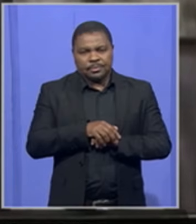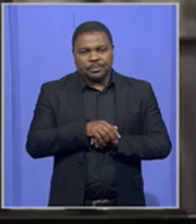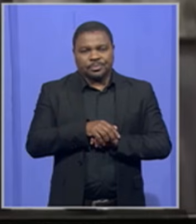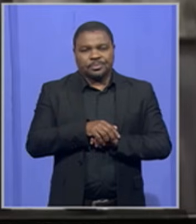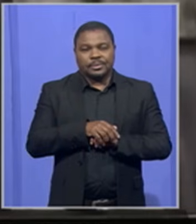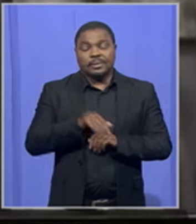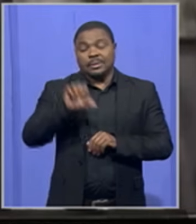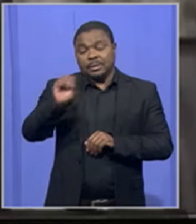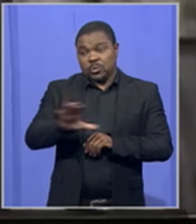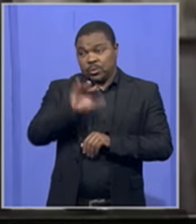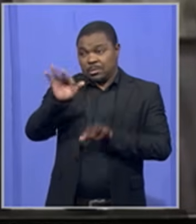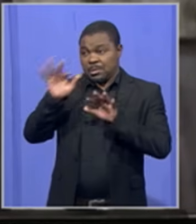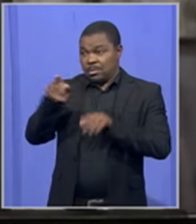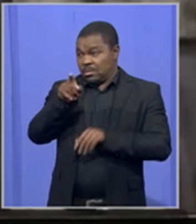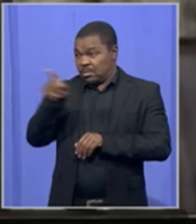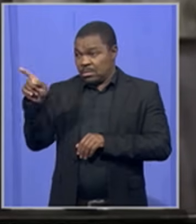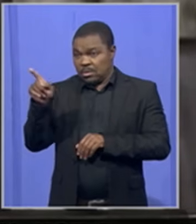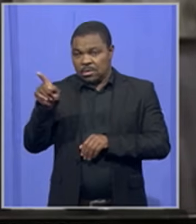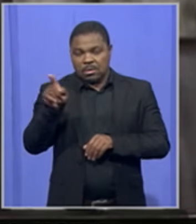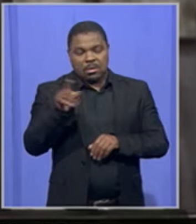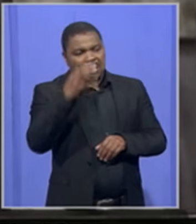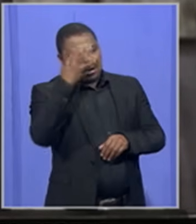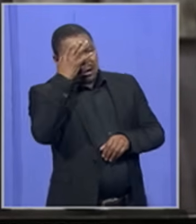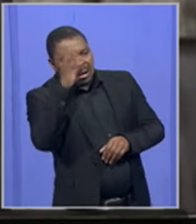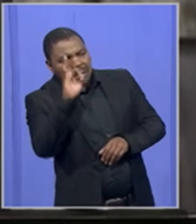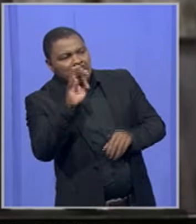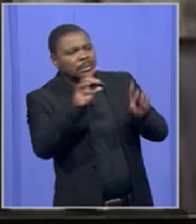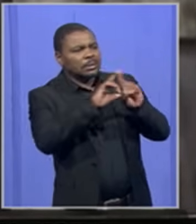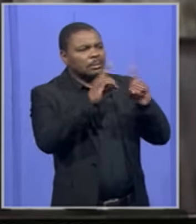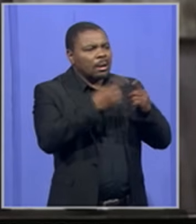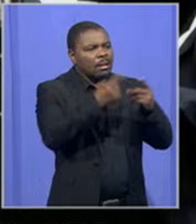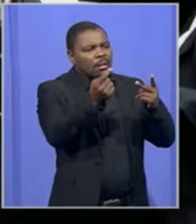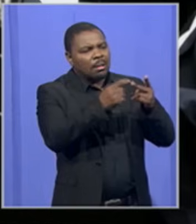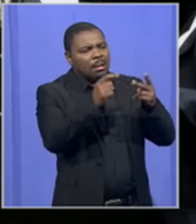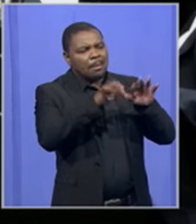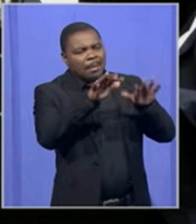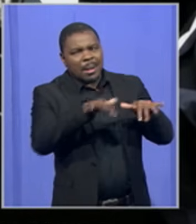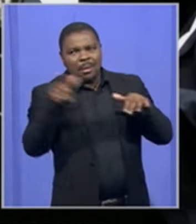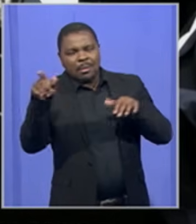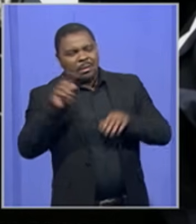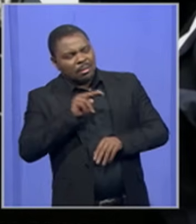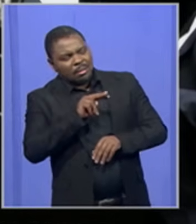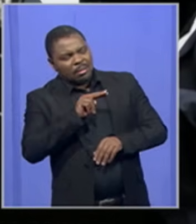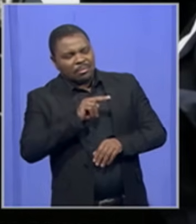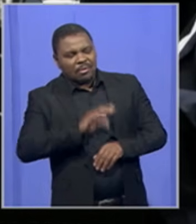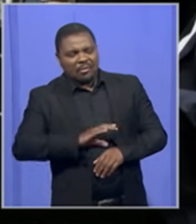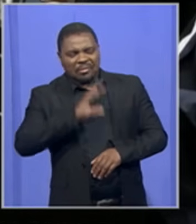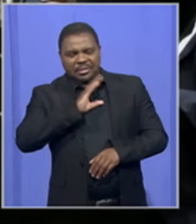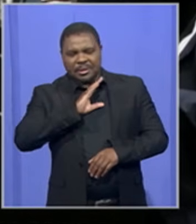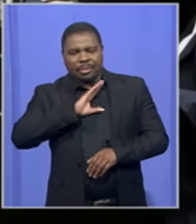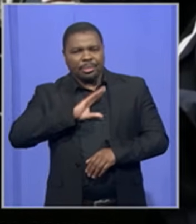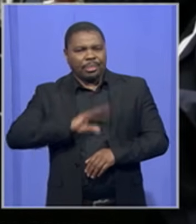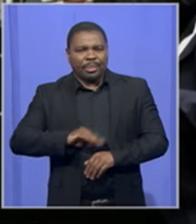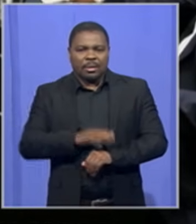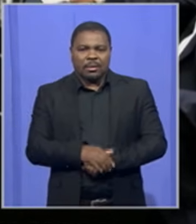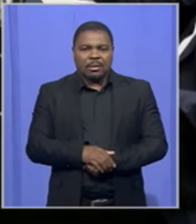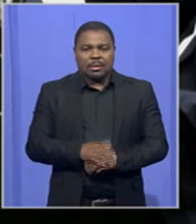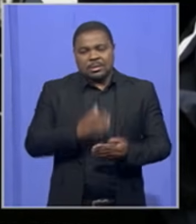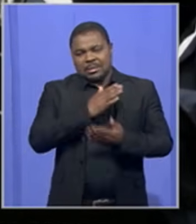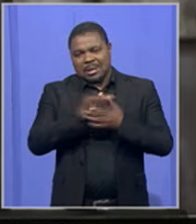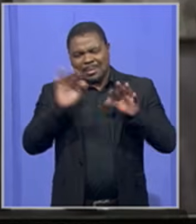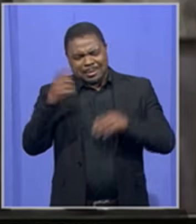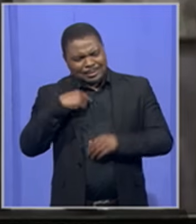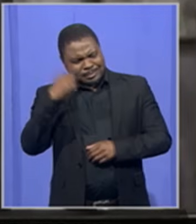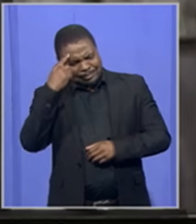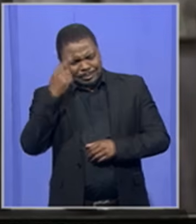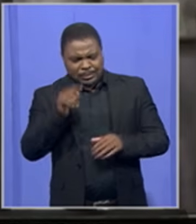are losing confidence in public institutions, including Parliament. Go le jalo, bangwe ba ne ba sa itumelela gore ANC e